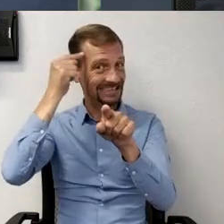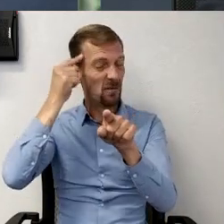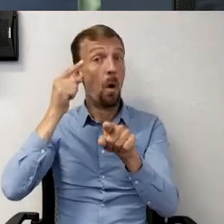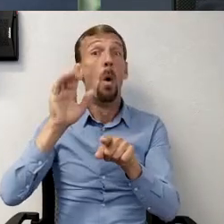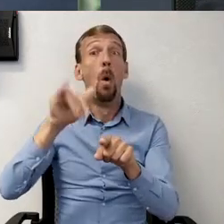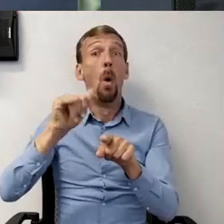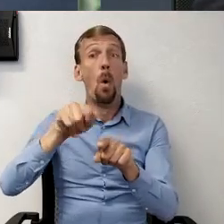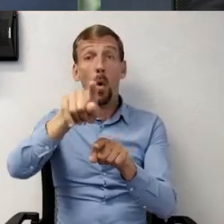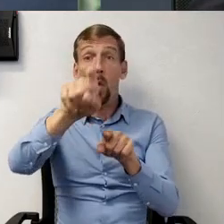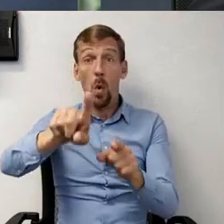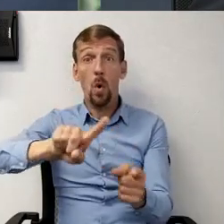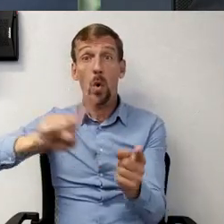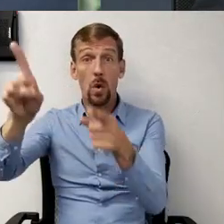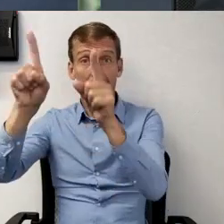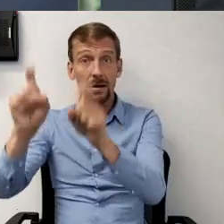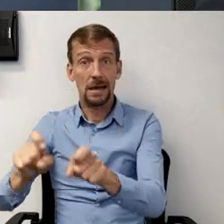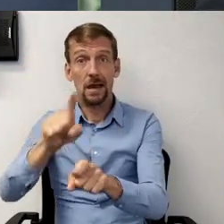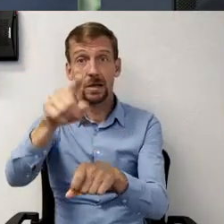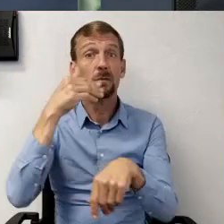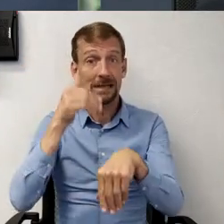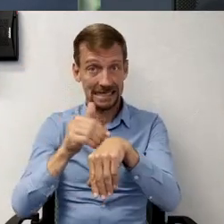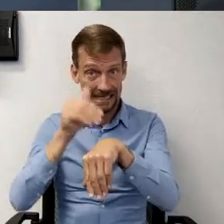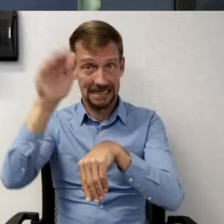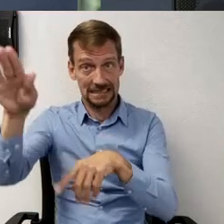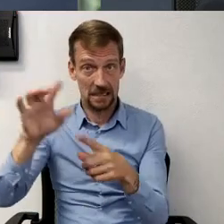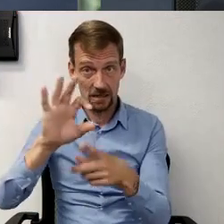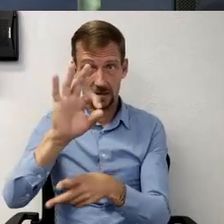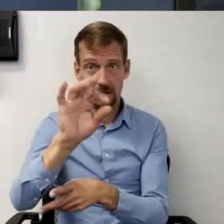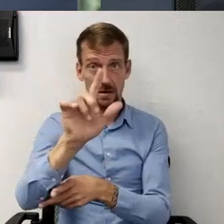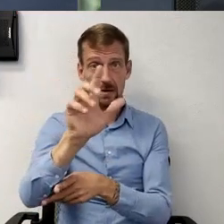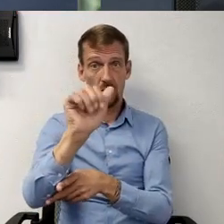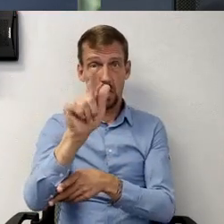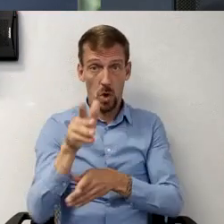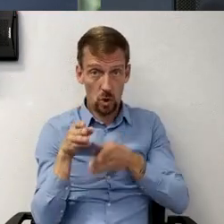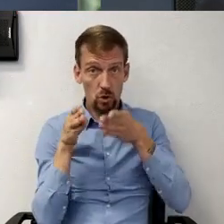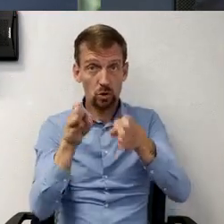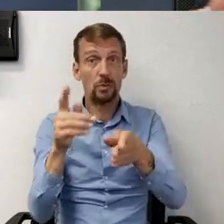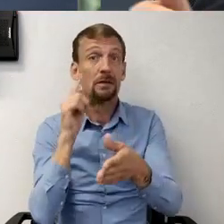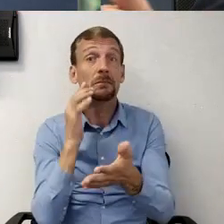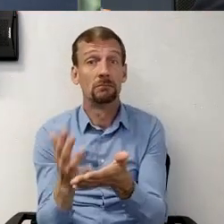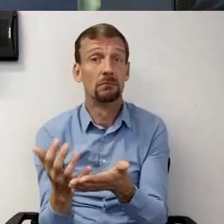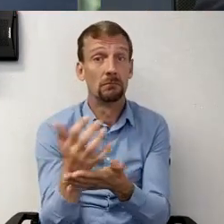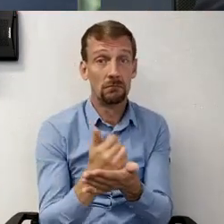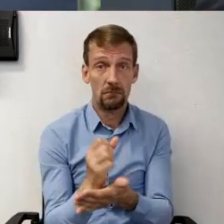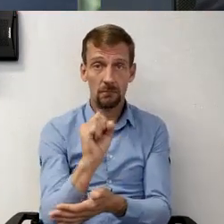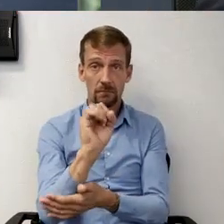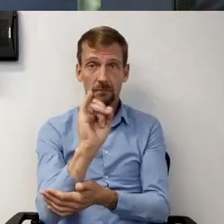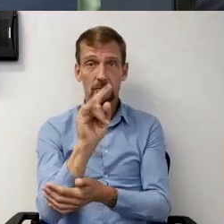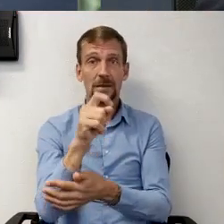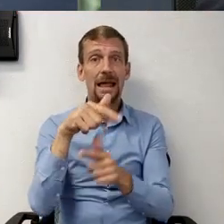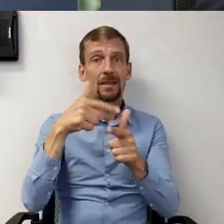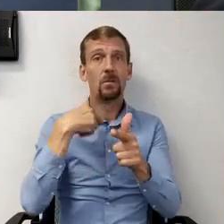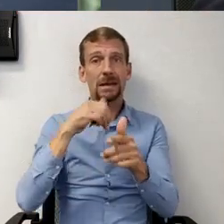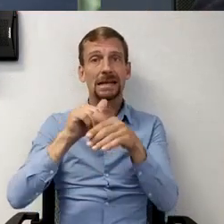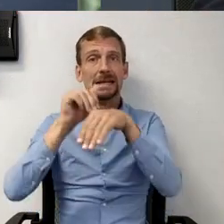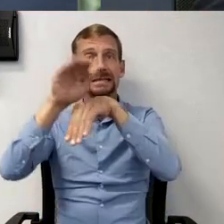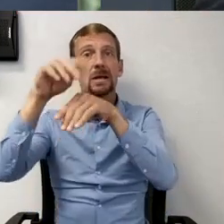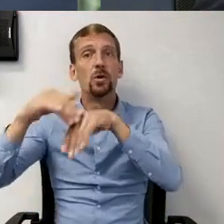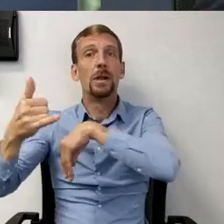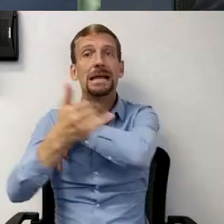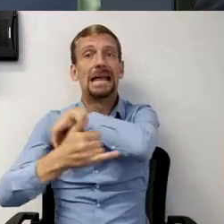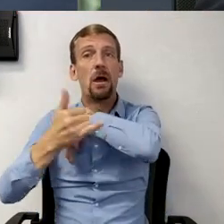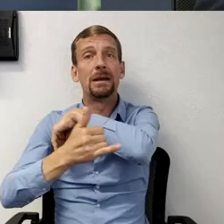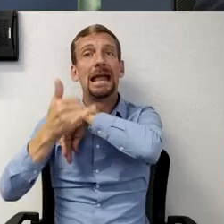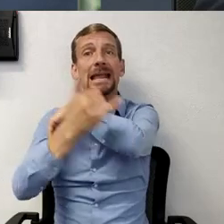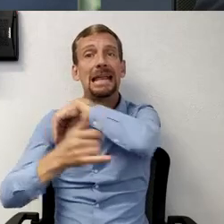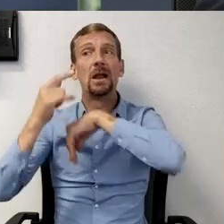be tested, again, you'll be sent to Floral Street for your specimen collection. We will send that to the county, and the county